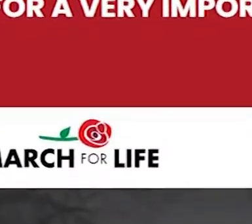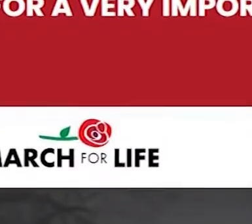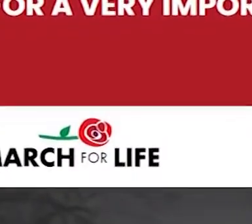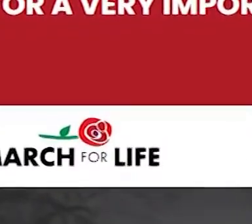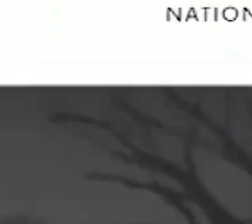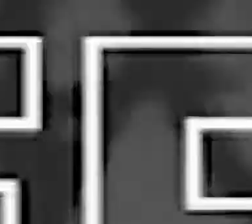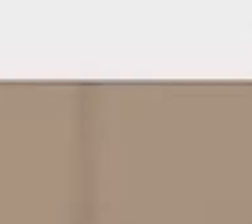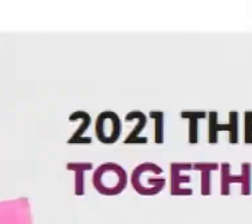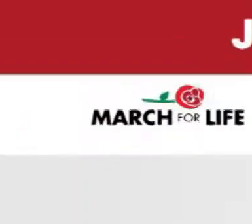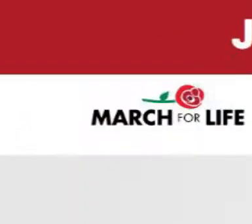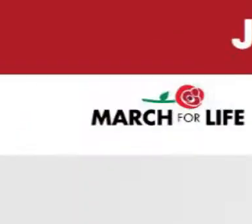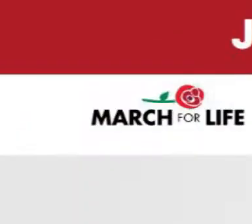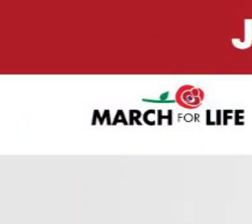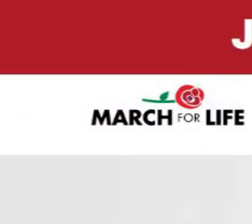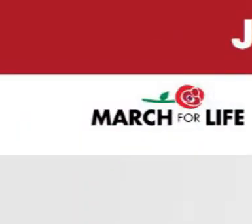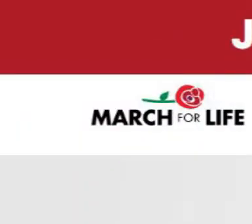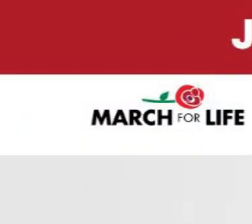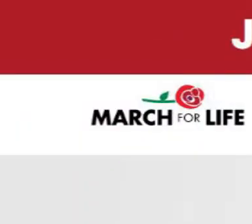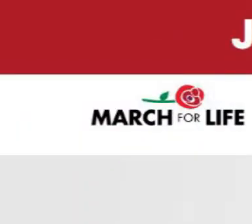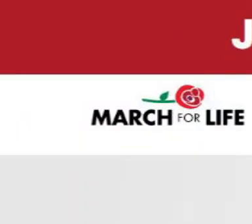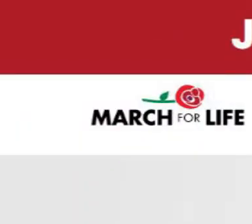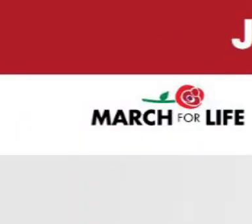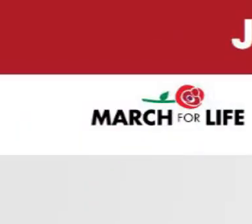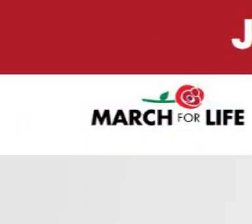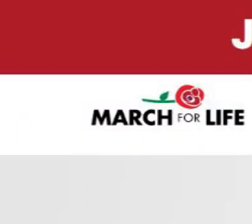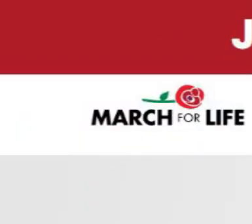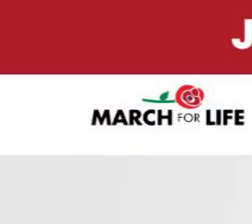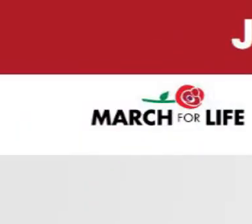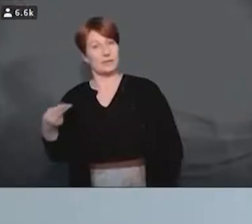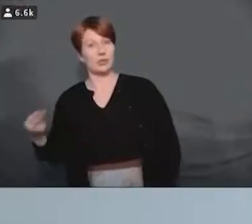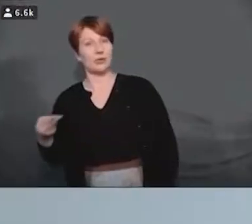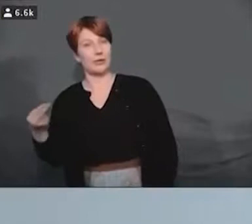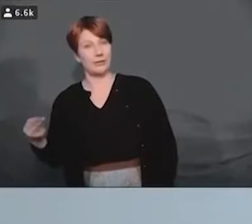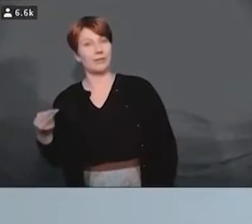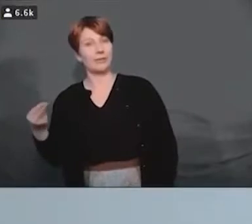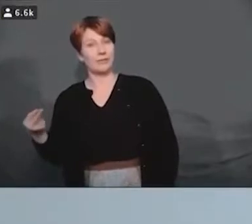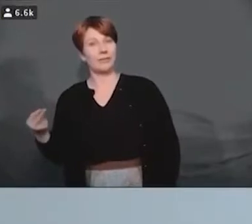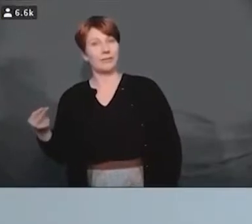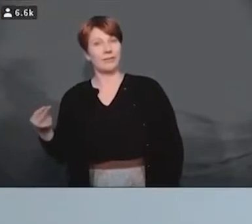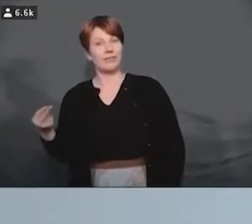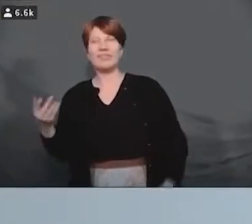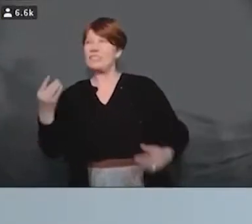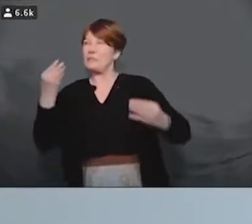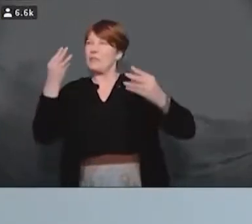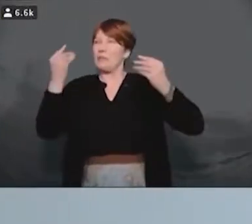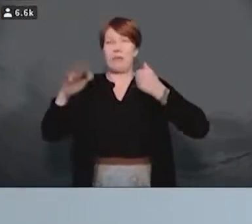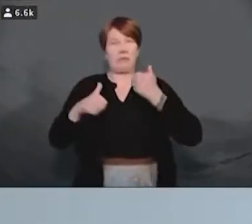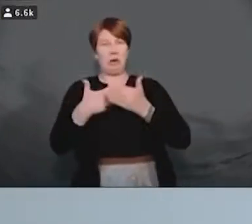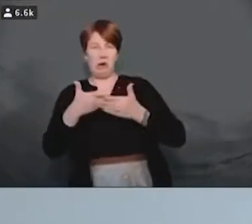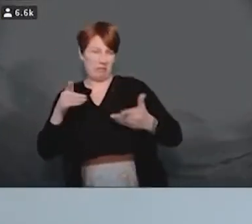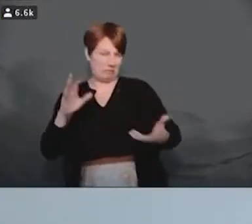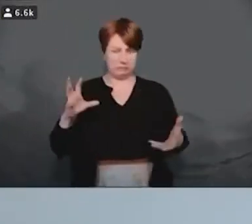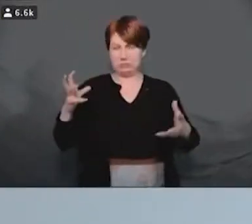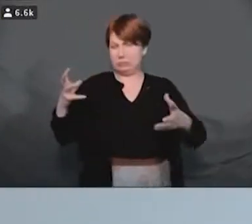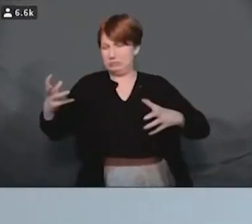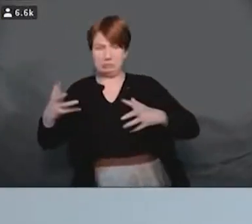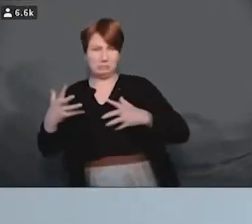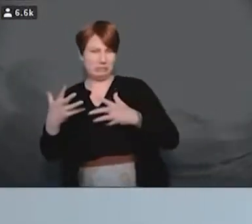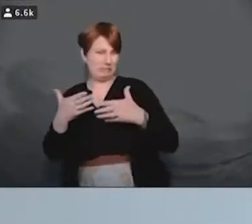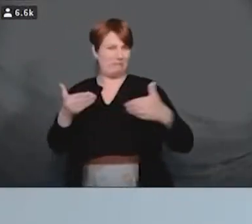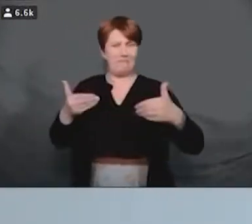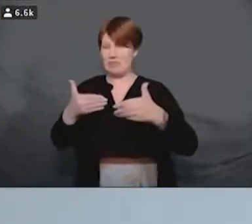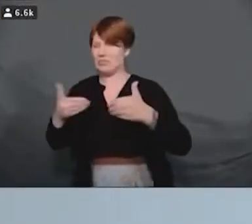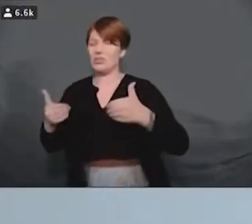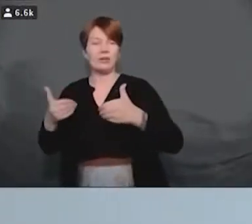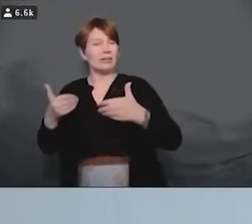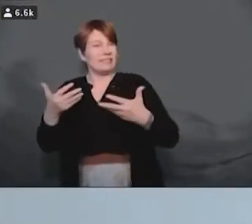year's virtual march is Together Strong, Life Unites. With all of the division and unrest, with the fear in our country, we